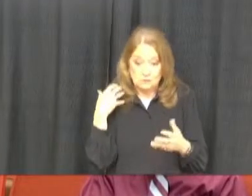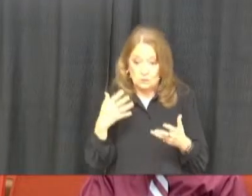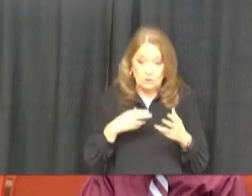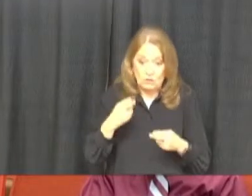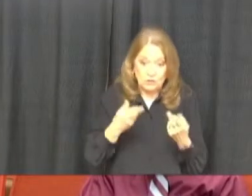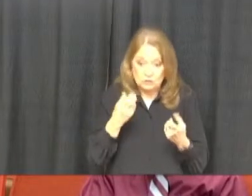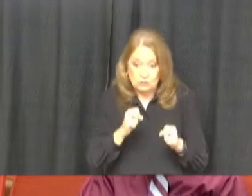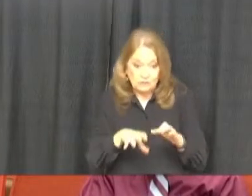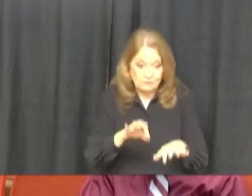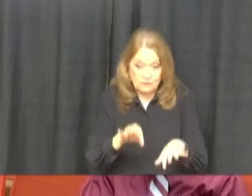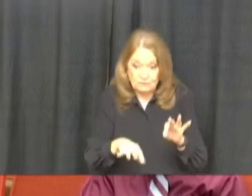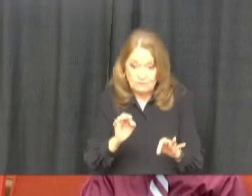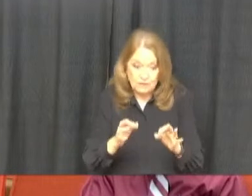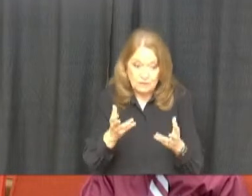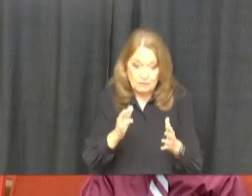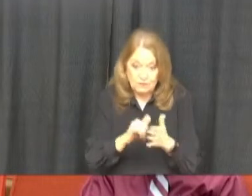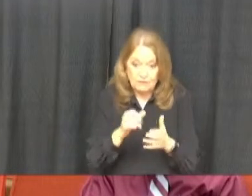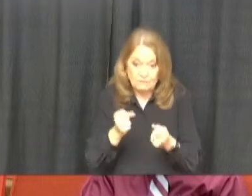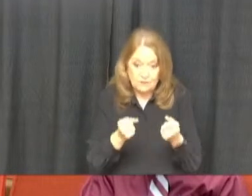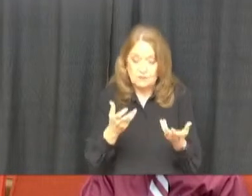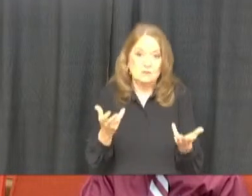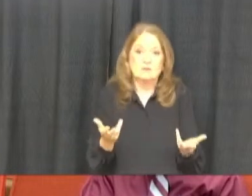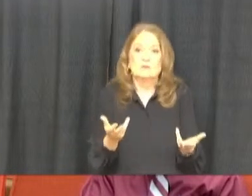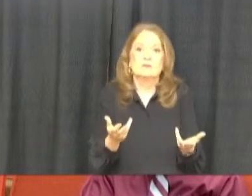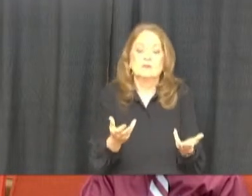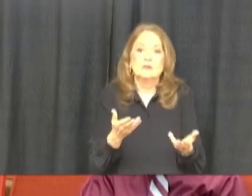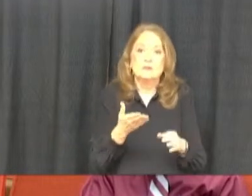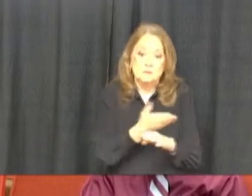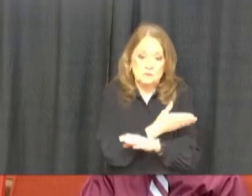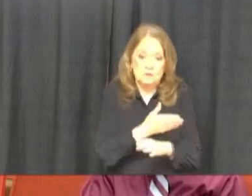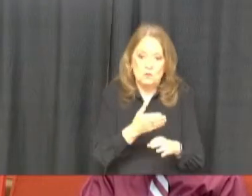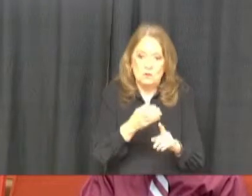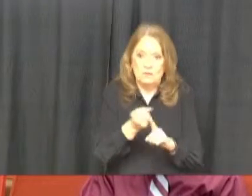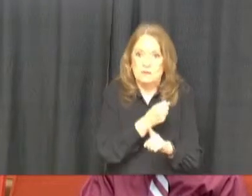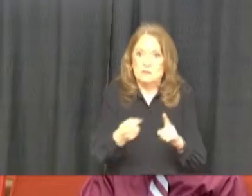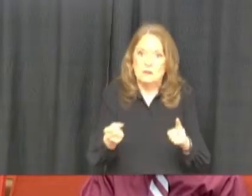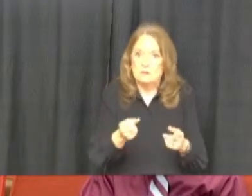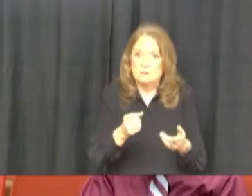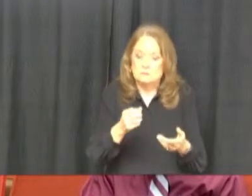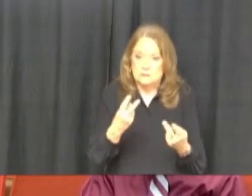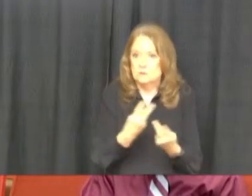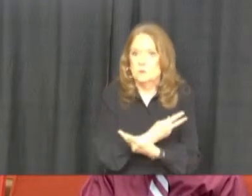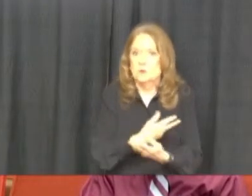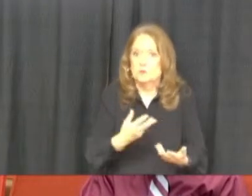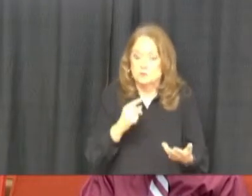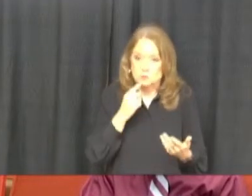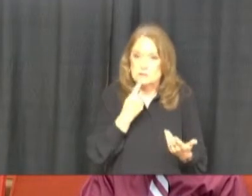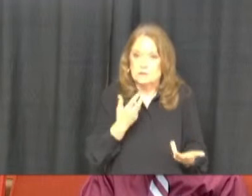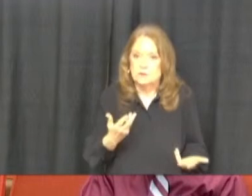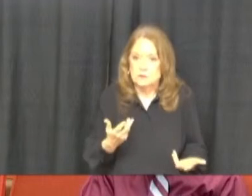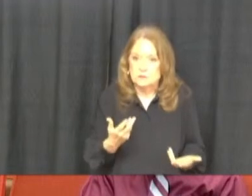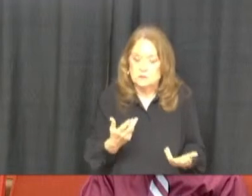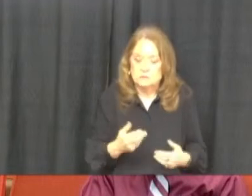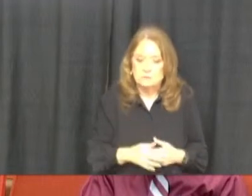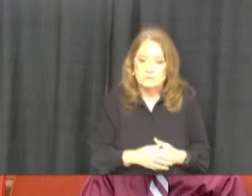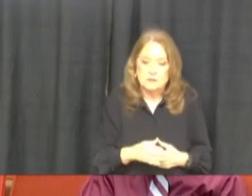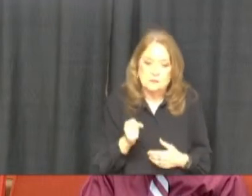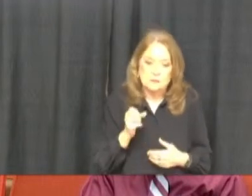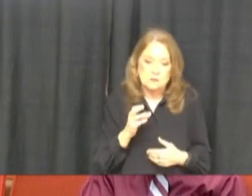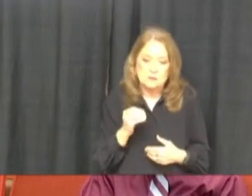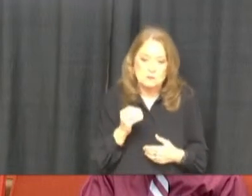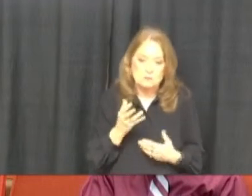an area to try to locate that vehicle to intervene before the assault gets serious or felonious.